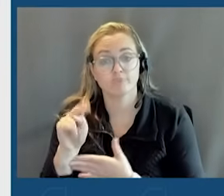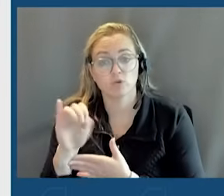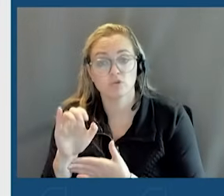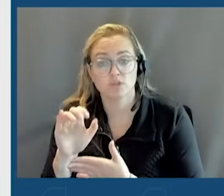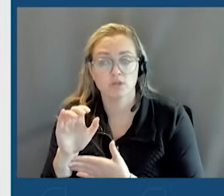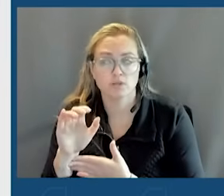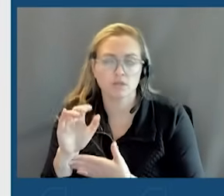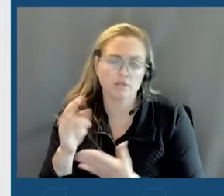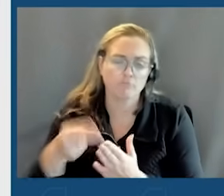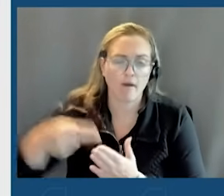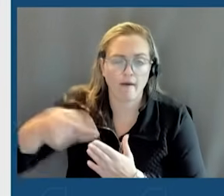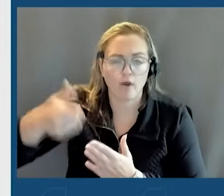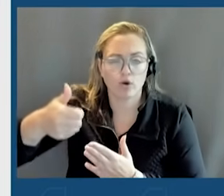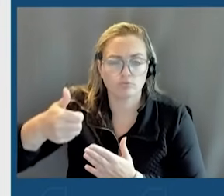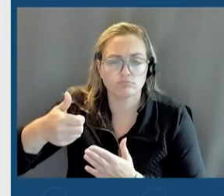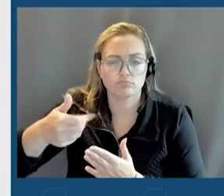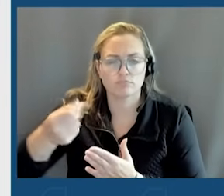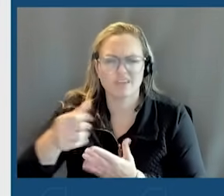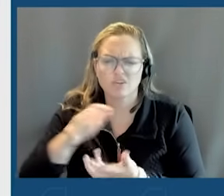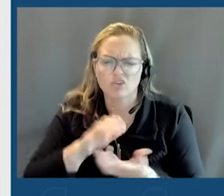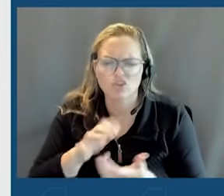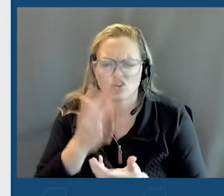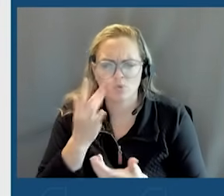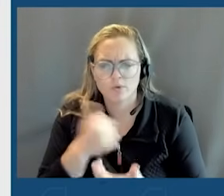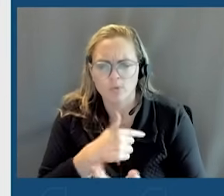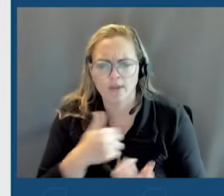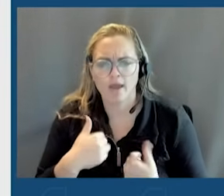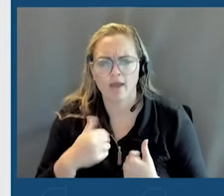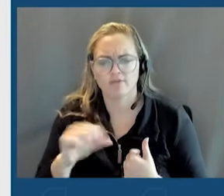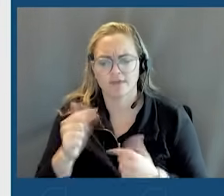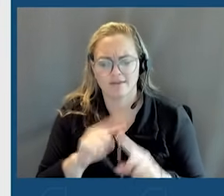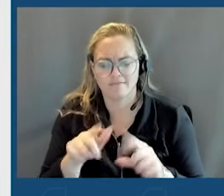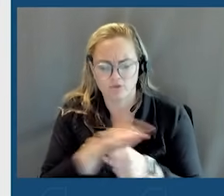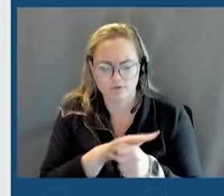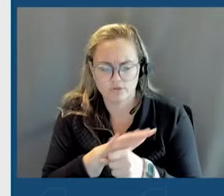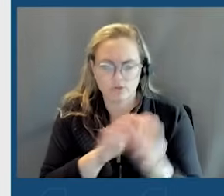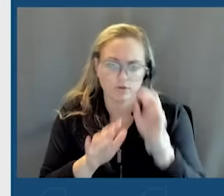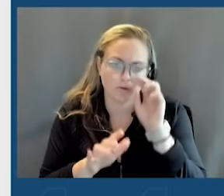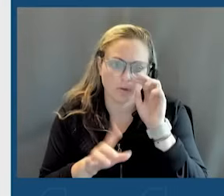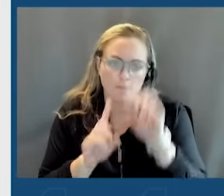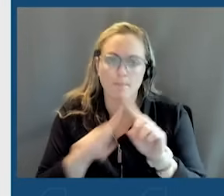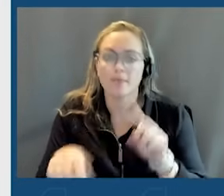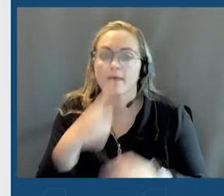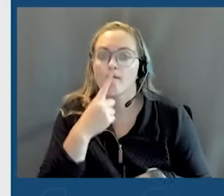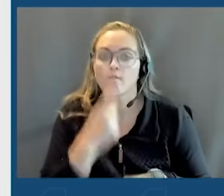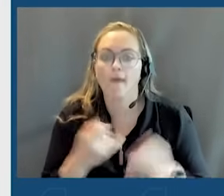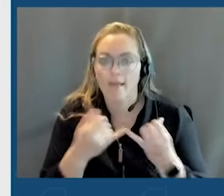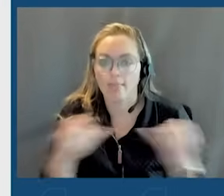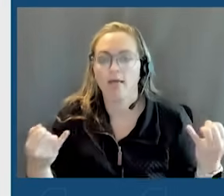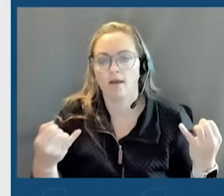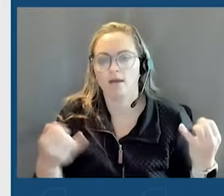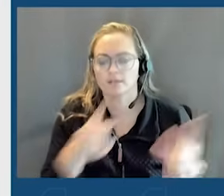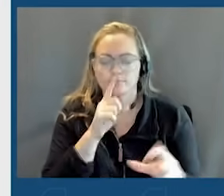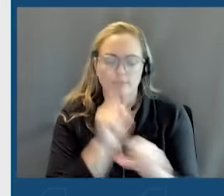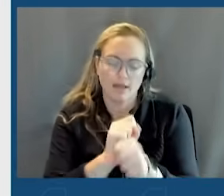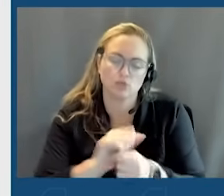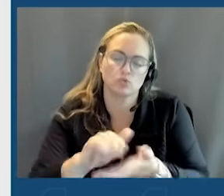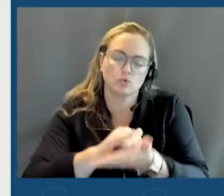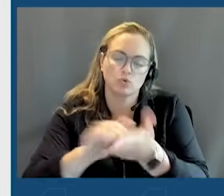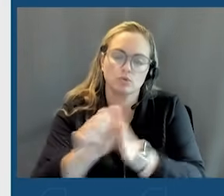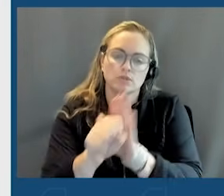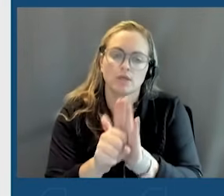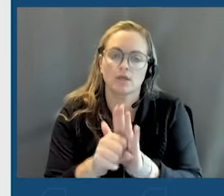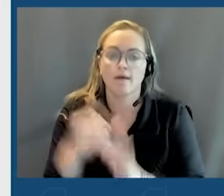statewide average. A little confusing because we have 10 regions, but that bold red line is the state of New York. And yellow is